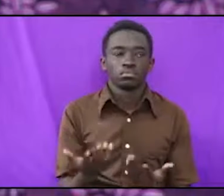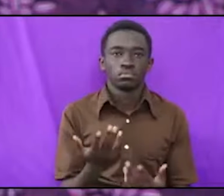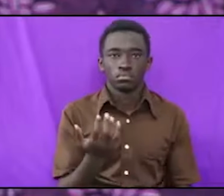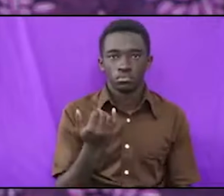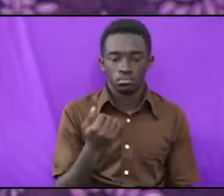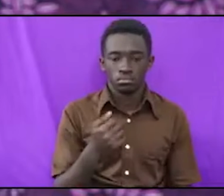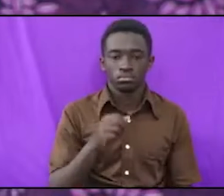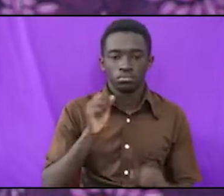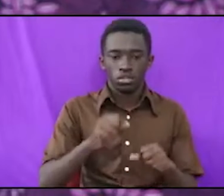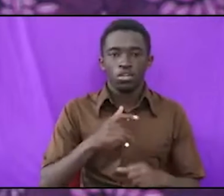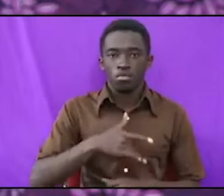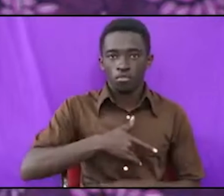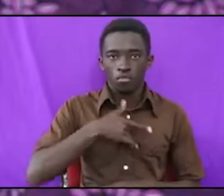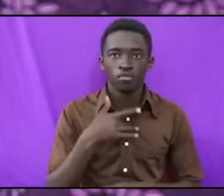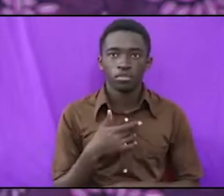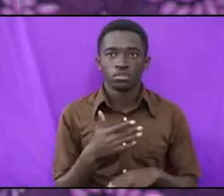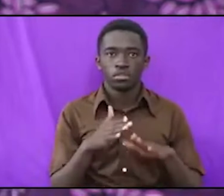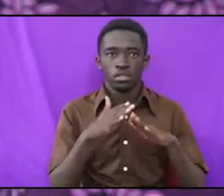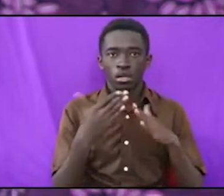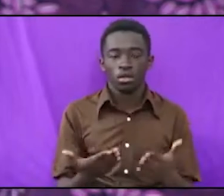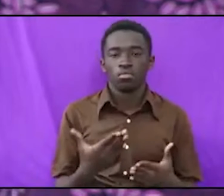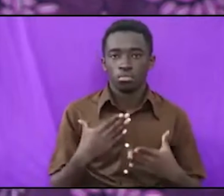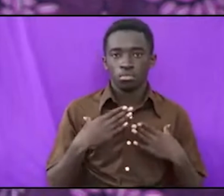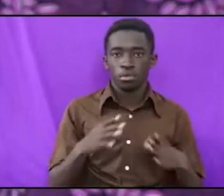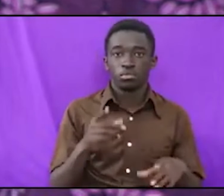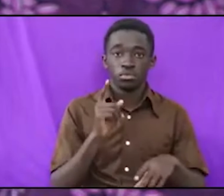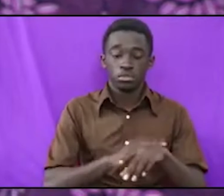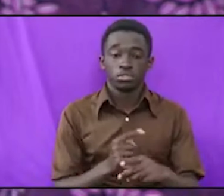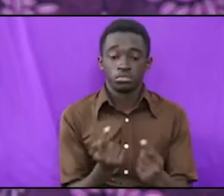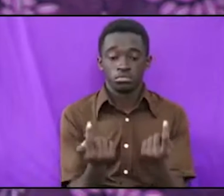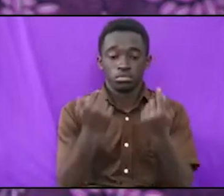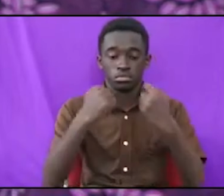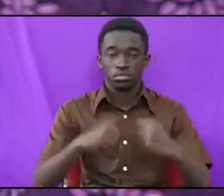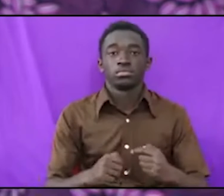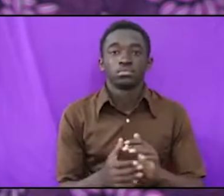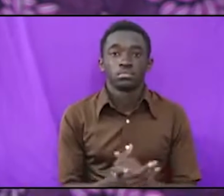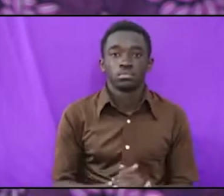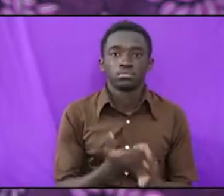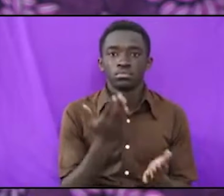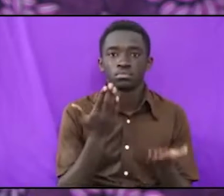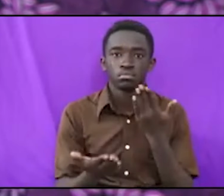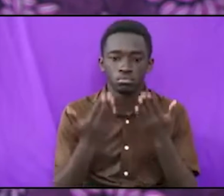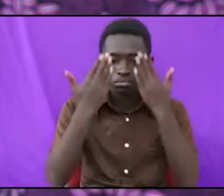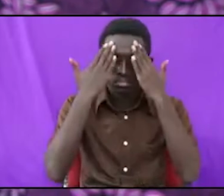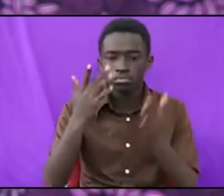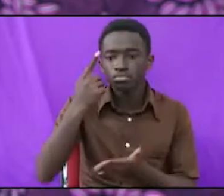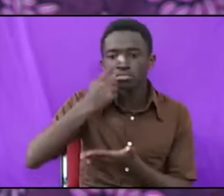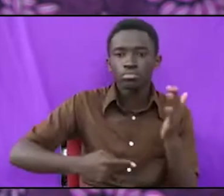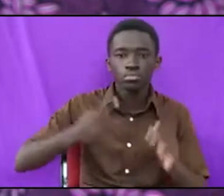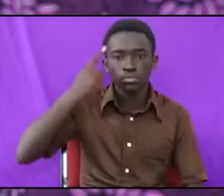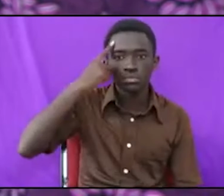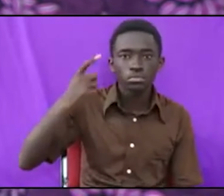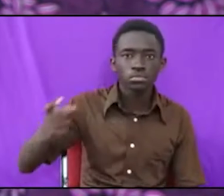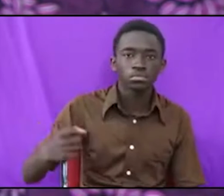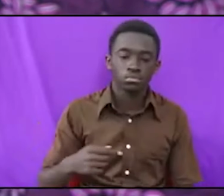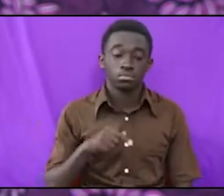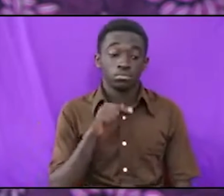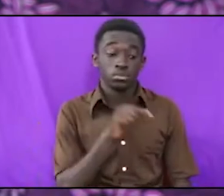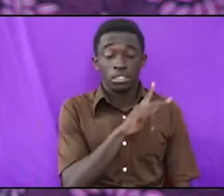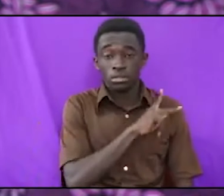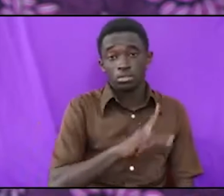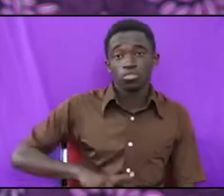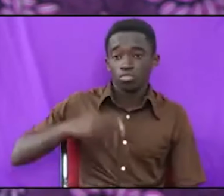you can feel with me the atmosphere when these people came in here. They don't know what the dream is. They are used to the king telling them, I dream this way, would